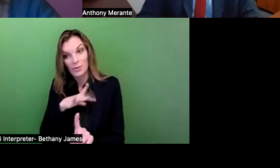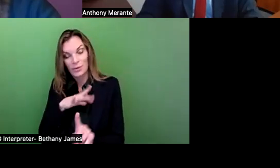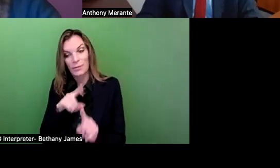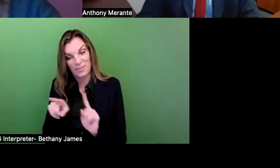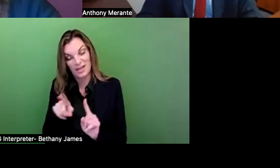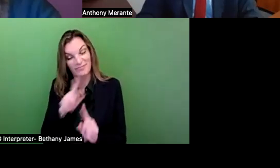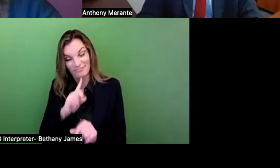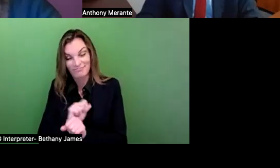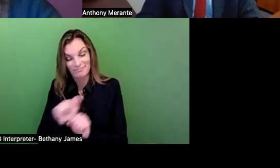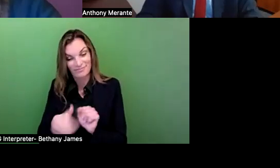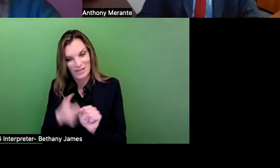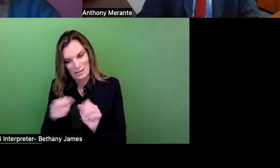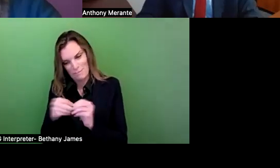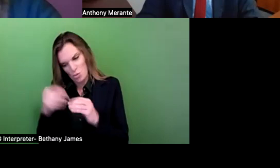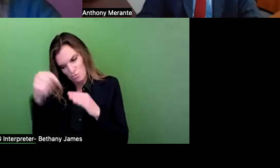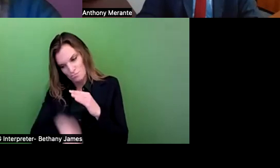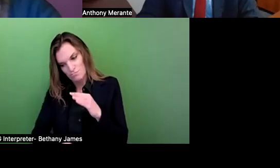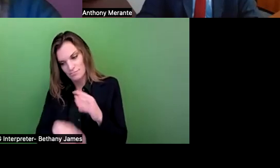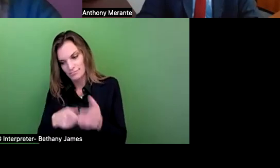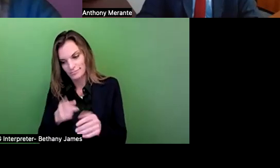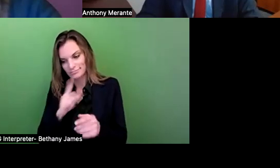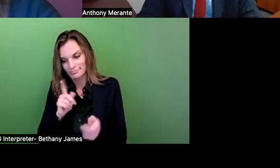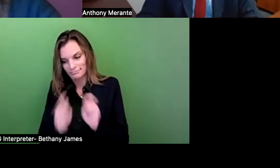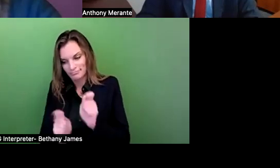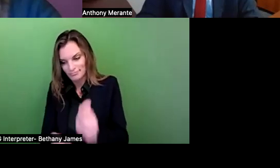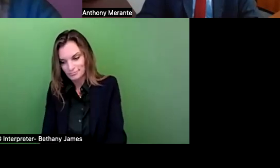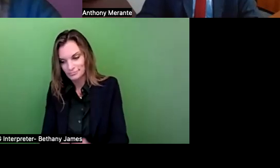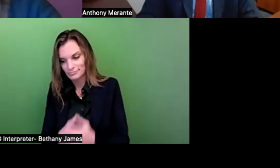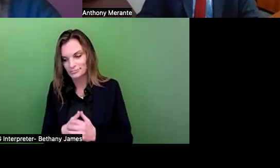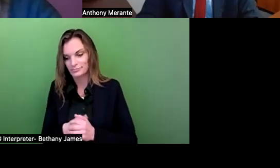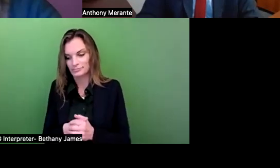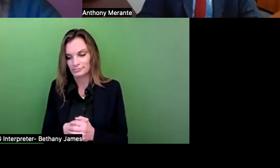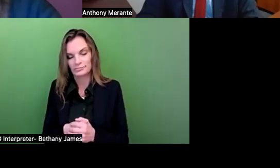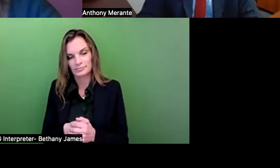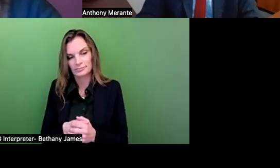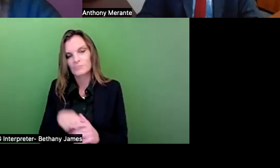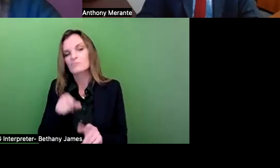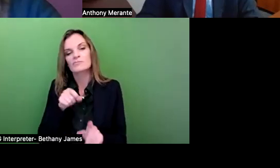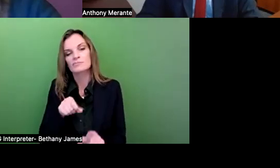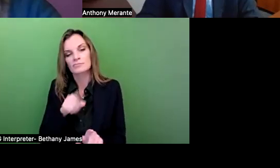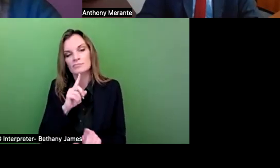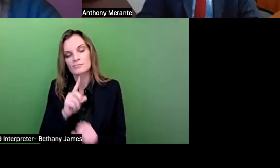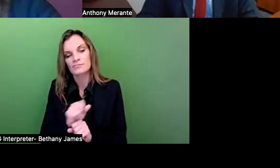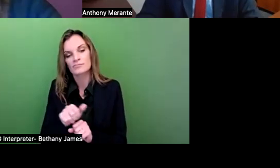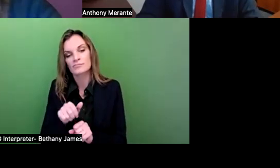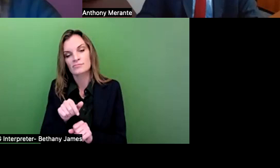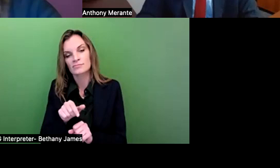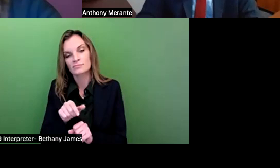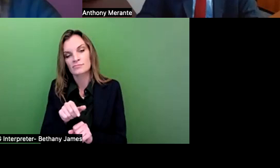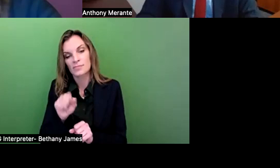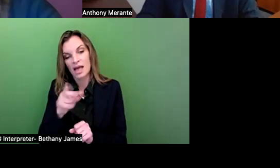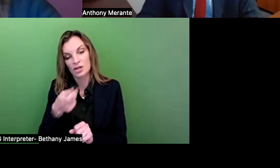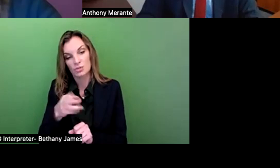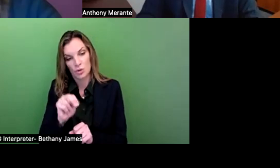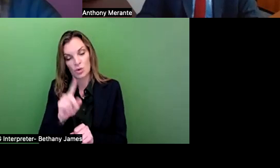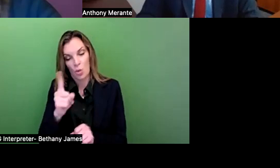We need to take a look at the master plan. I'm all for it. Again, the Ashburton is just one corridor. The